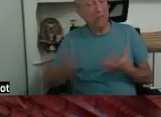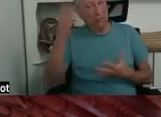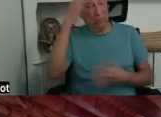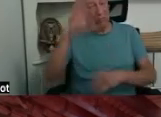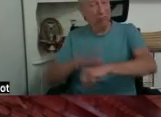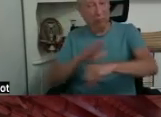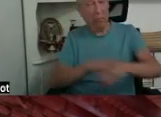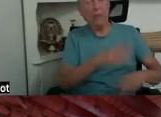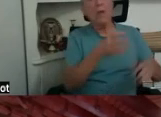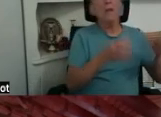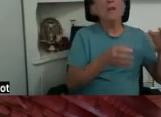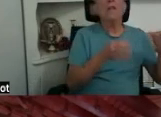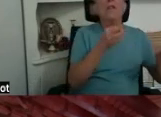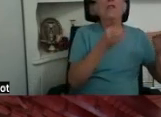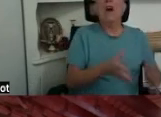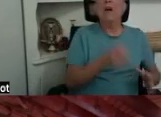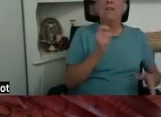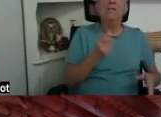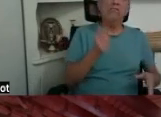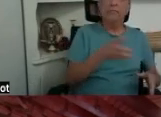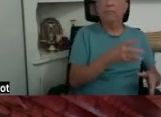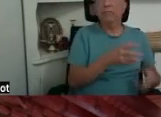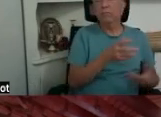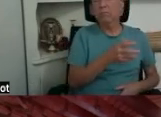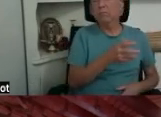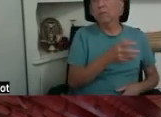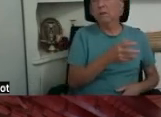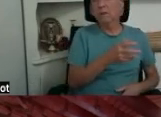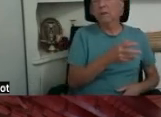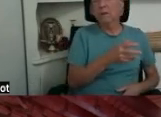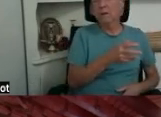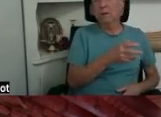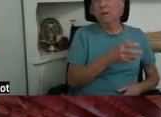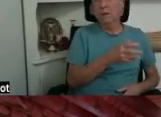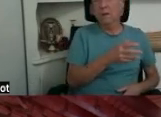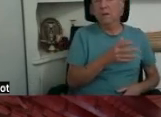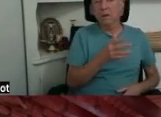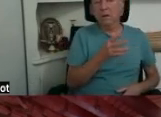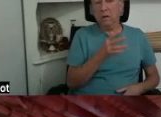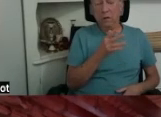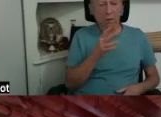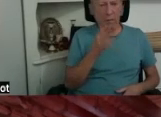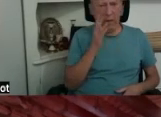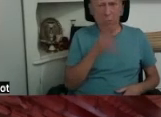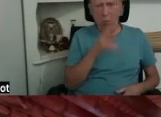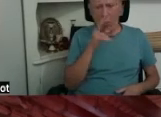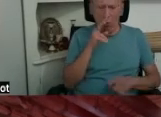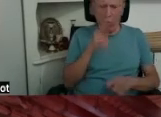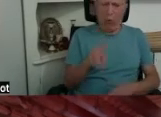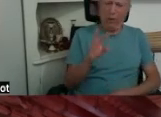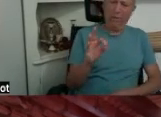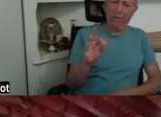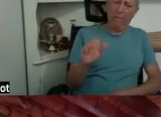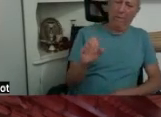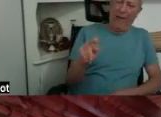the trier of fact and law are going to look at the actual facts and